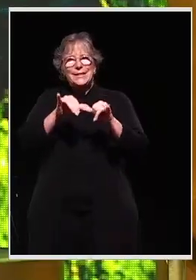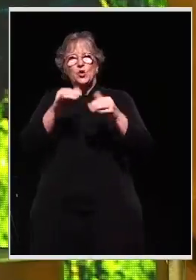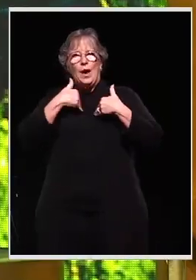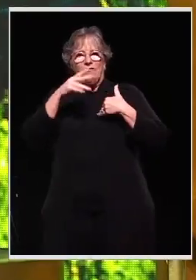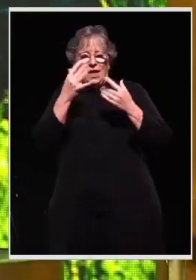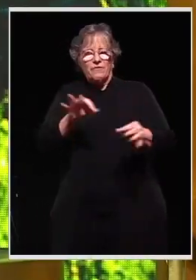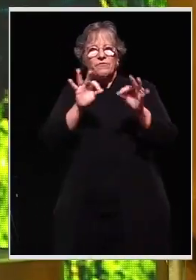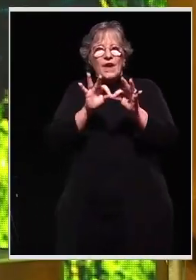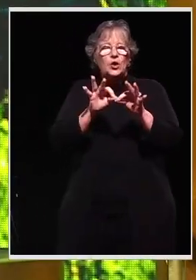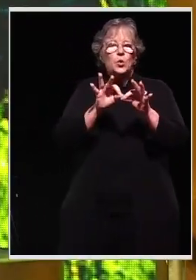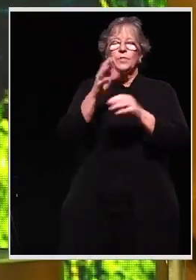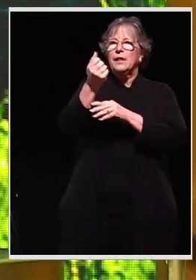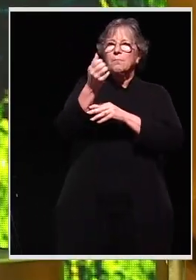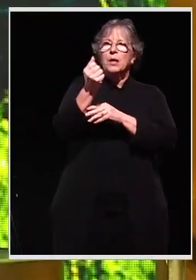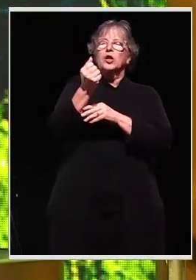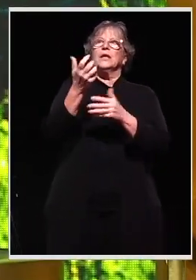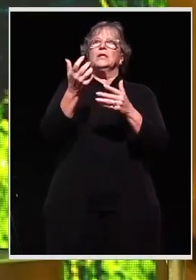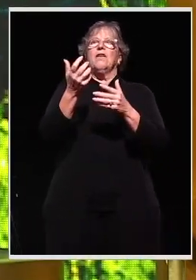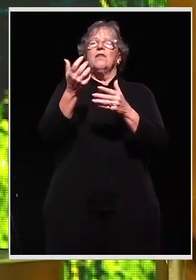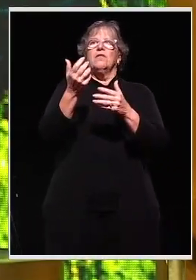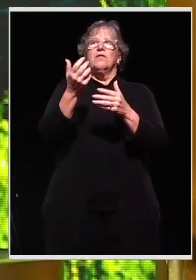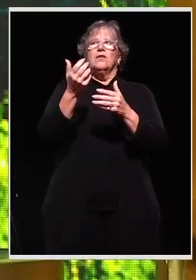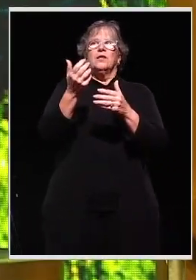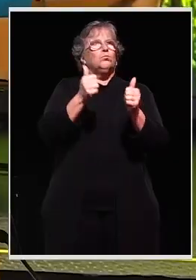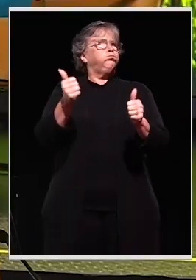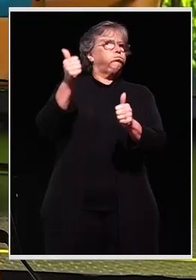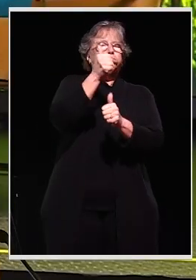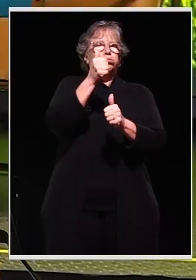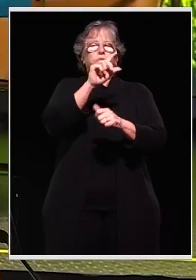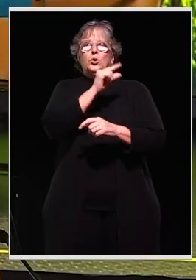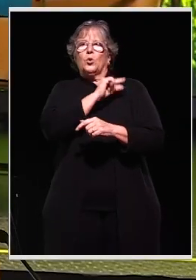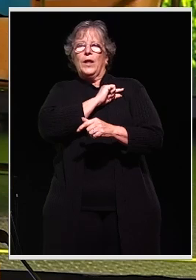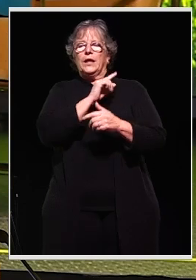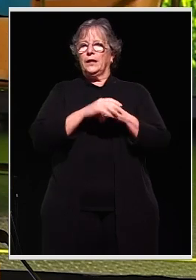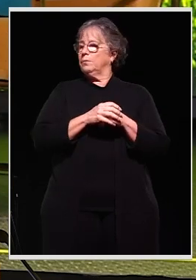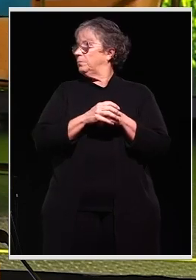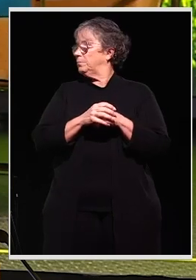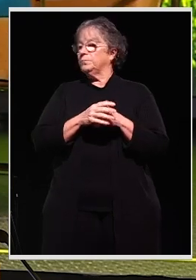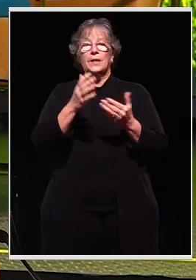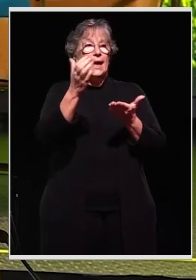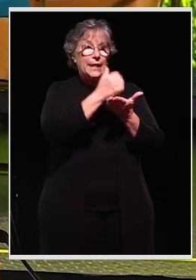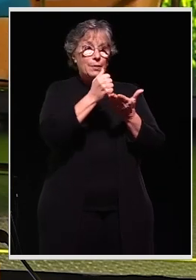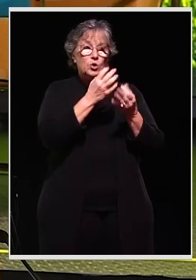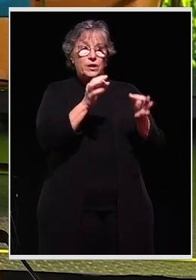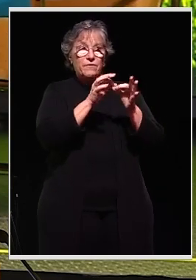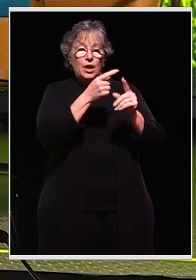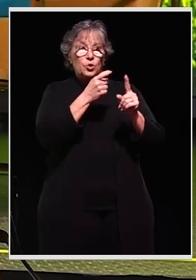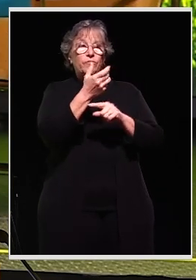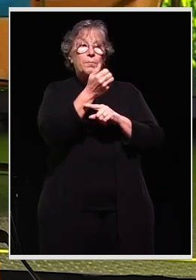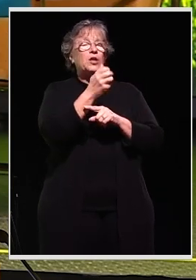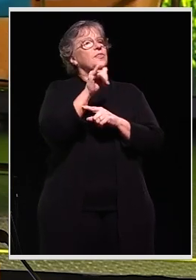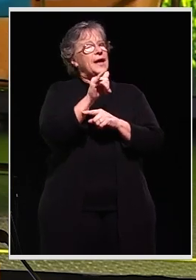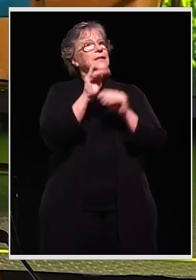it's nutritious, it has the right parameters that it needs to be on the market? Dean, Yeah, your well, thoughts? capturing the value from milk is, I think that's a